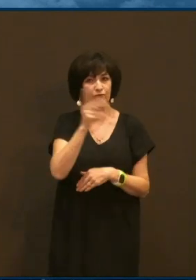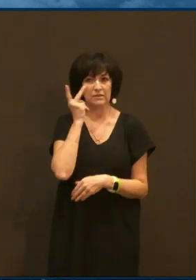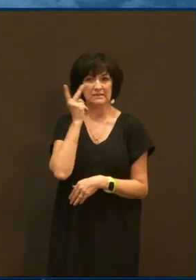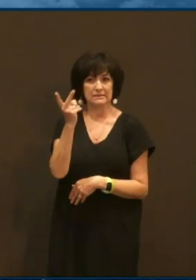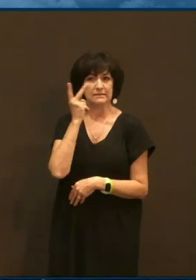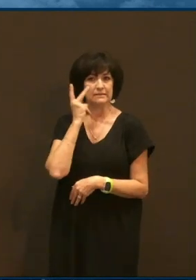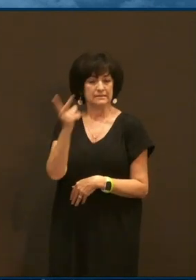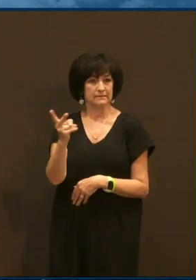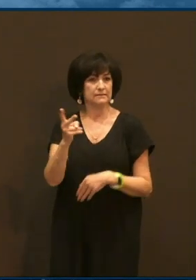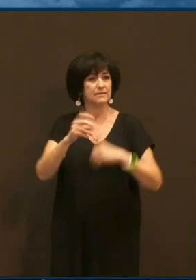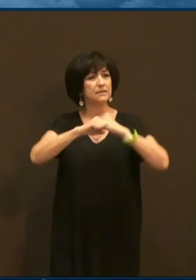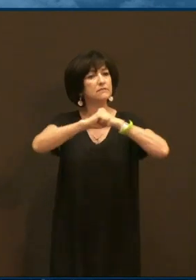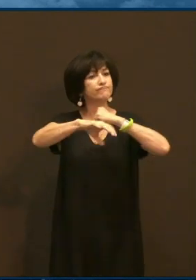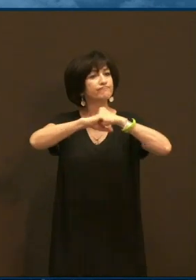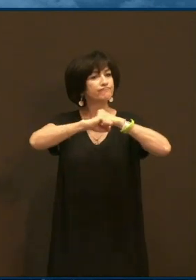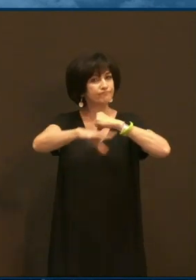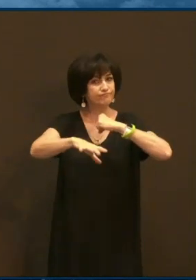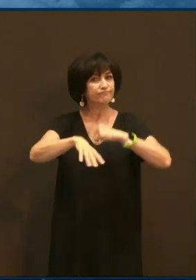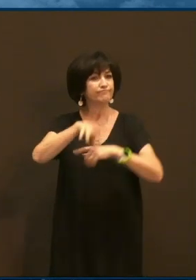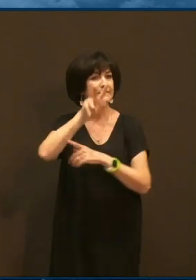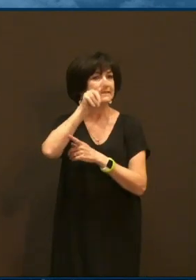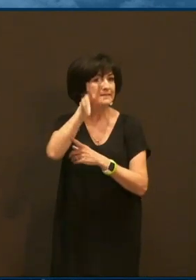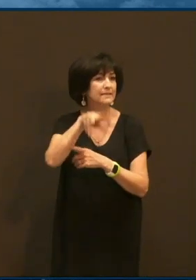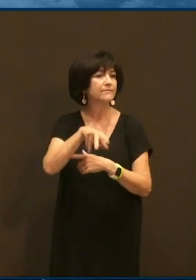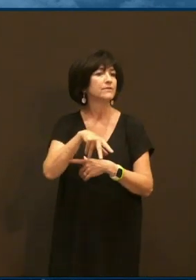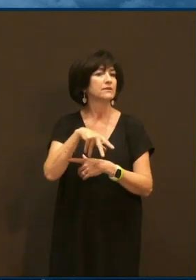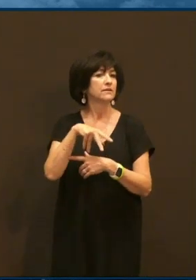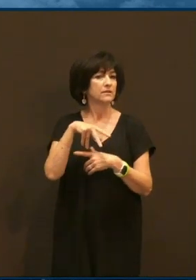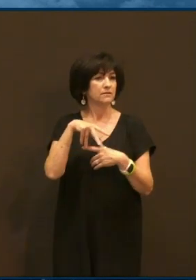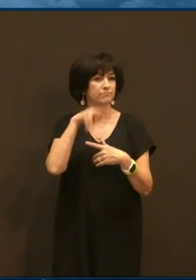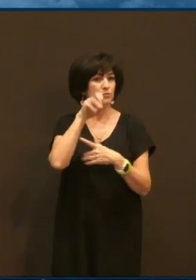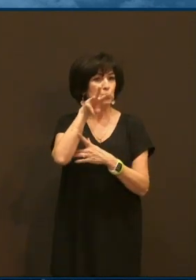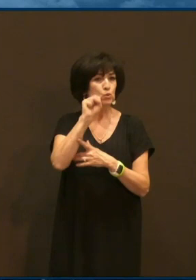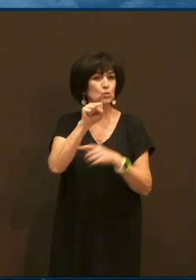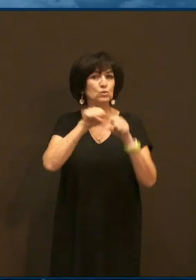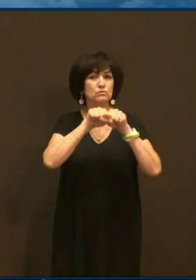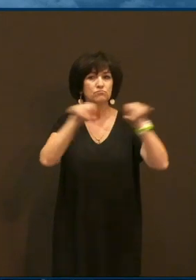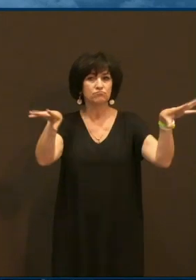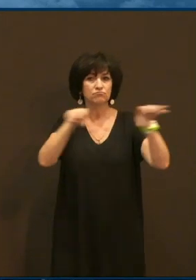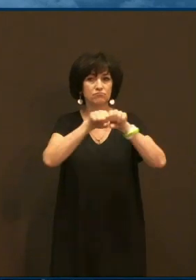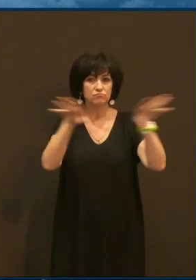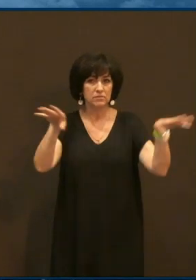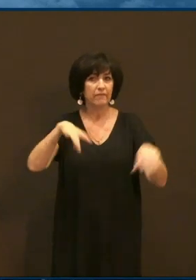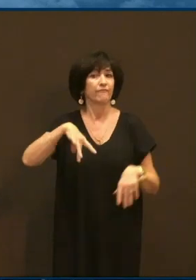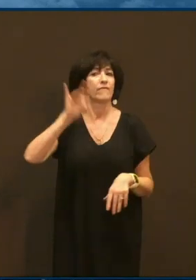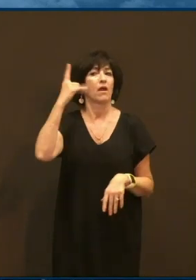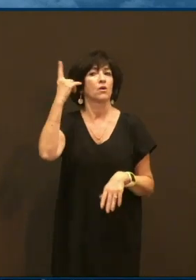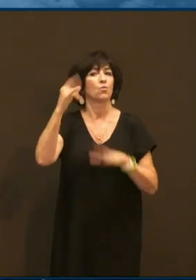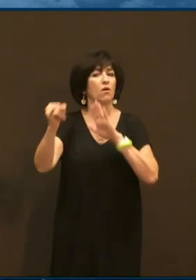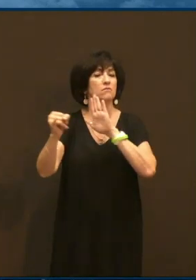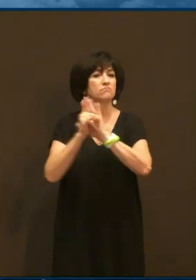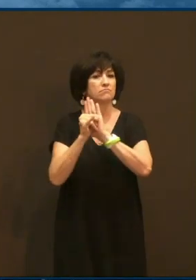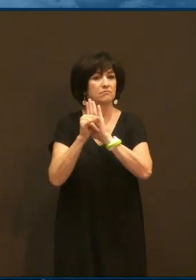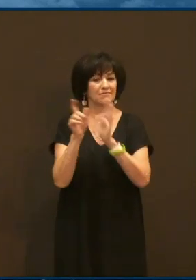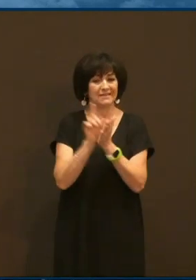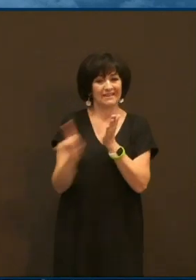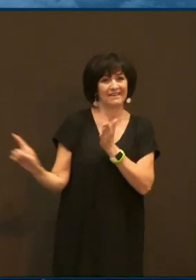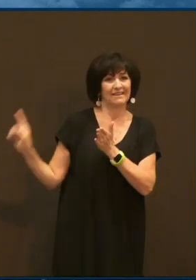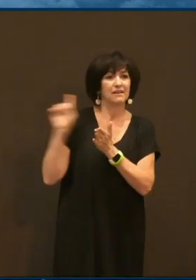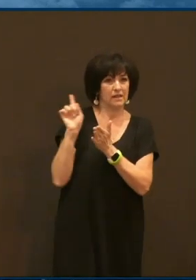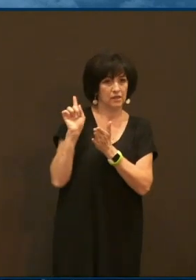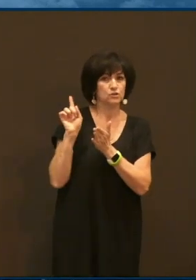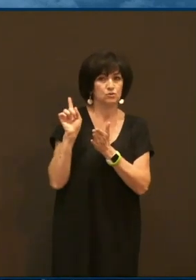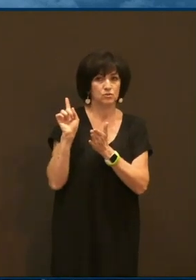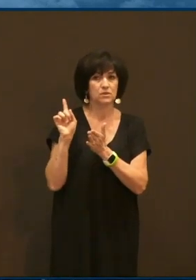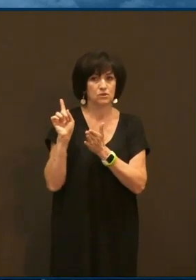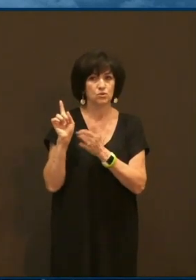positive cases. We became aware of some positive cases in one house last week.